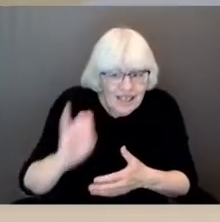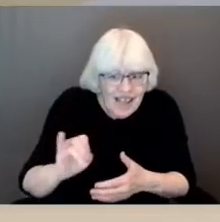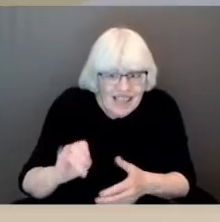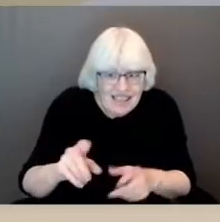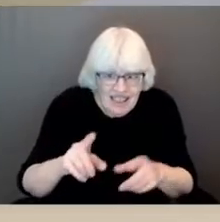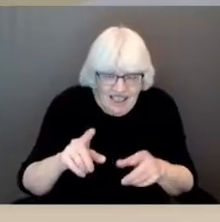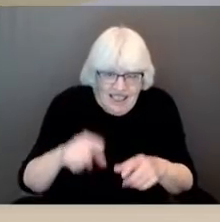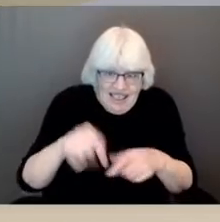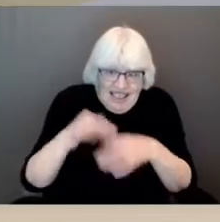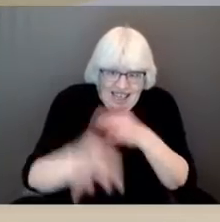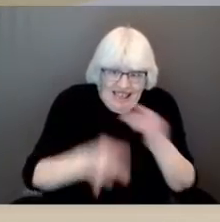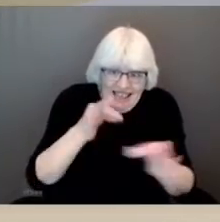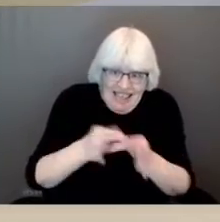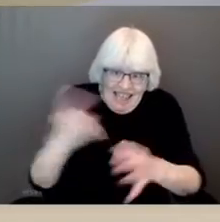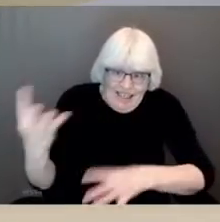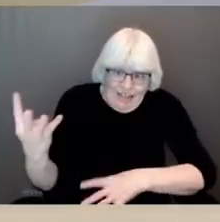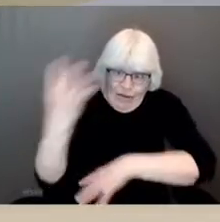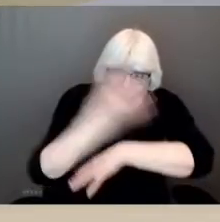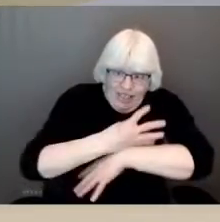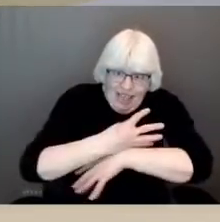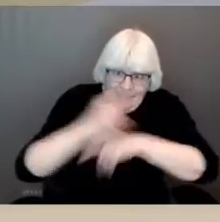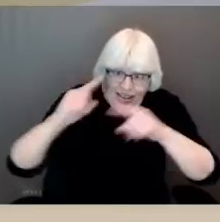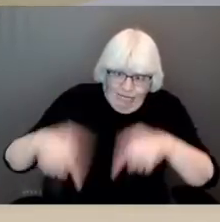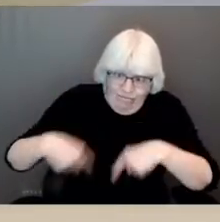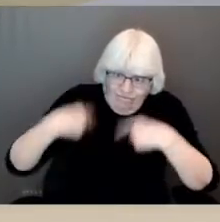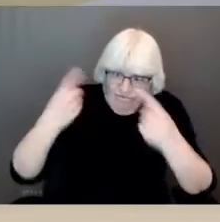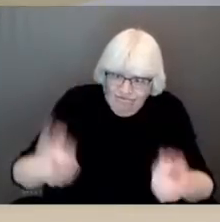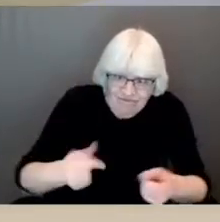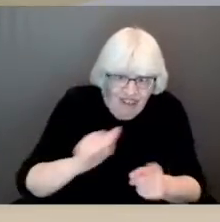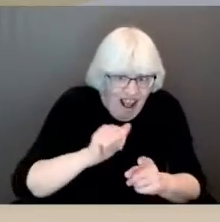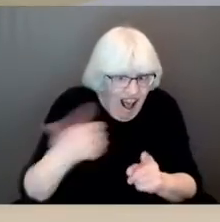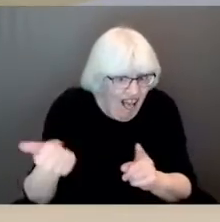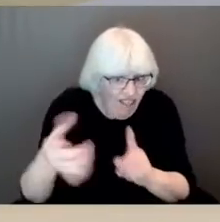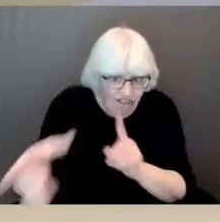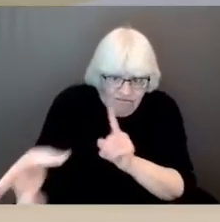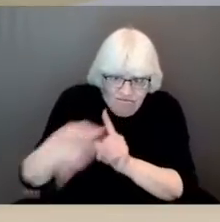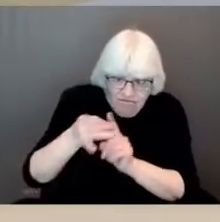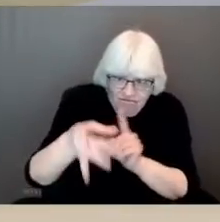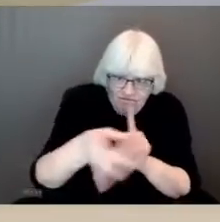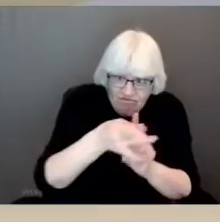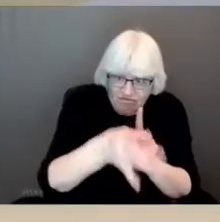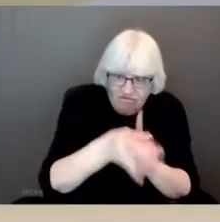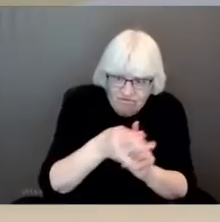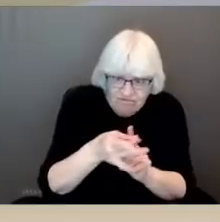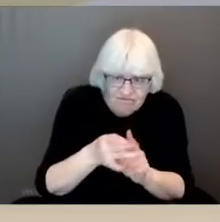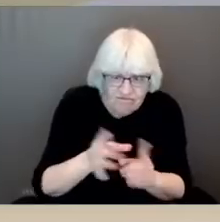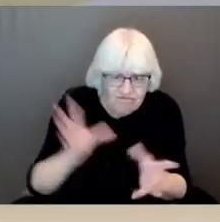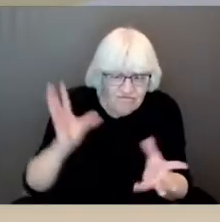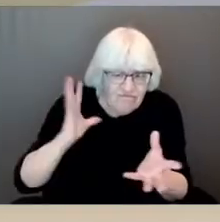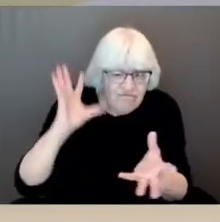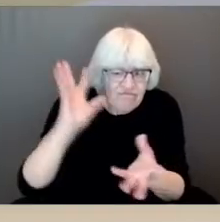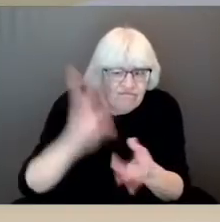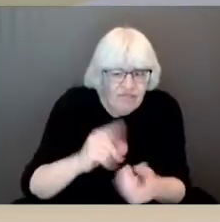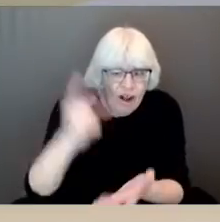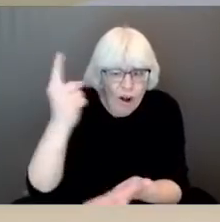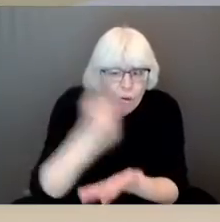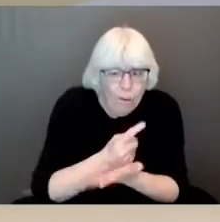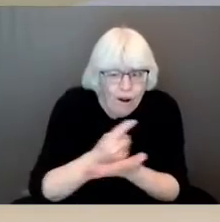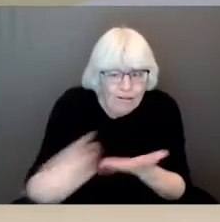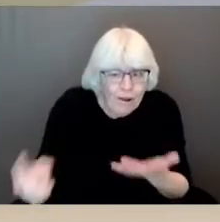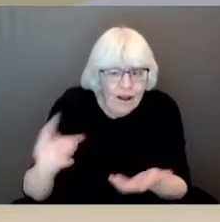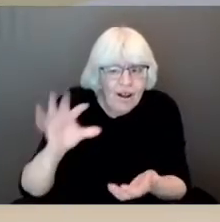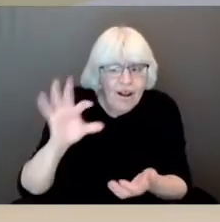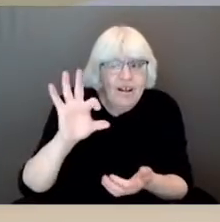over the last week, I think we've reported 9 cases in the last week, or 9 or 10 cases,